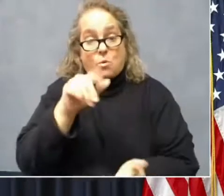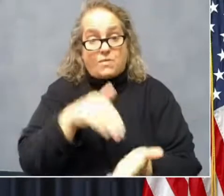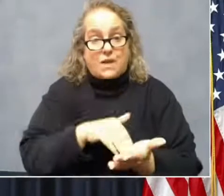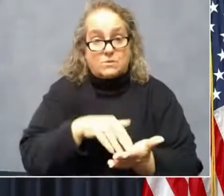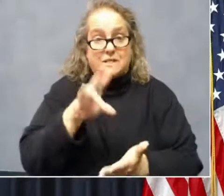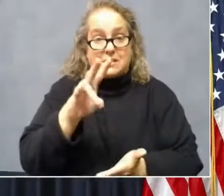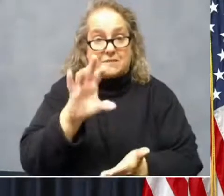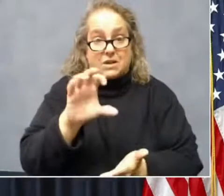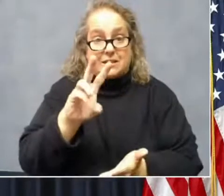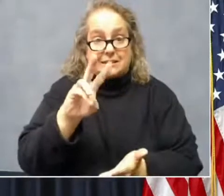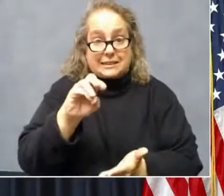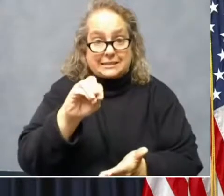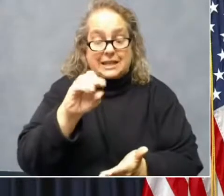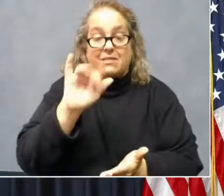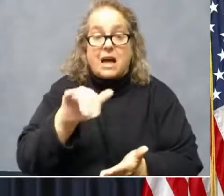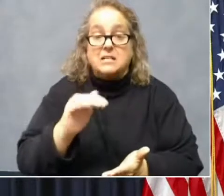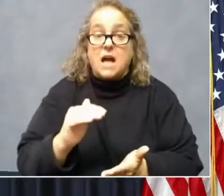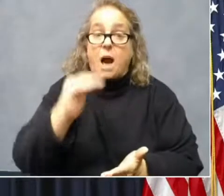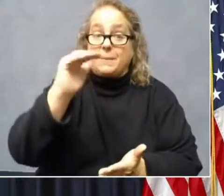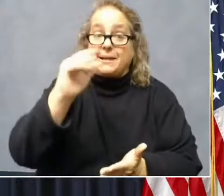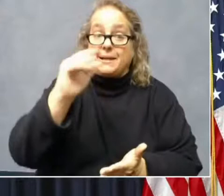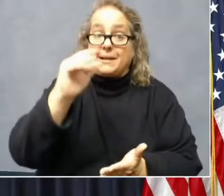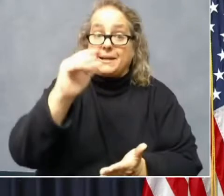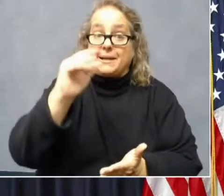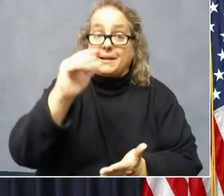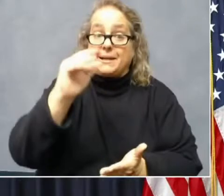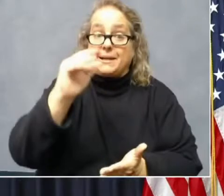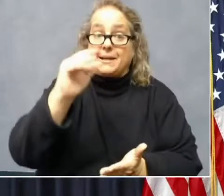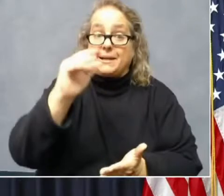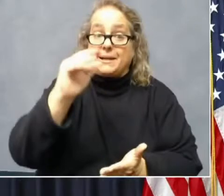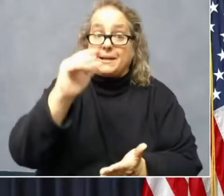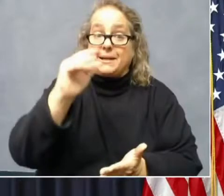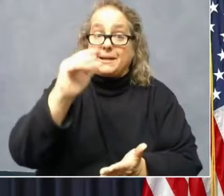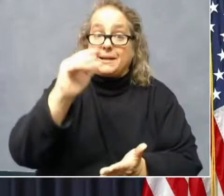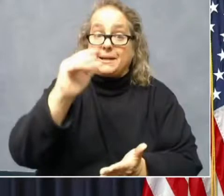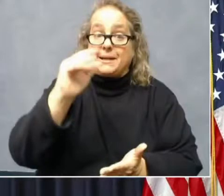$1,760. That's up 60 from yesterday. Currently,